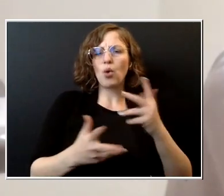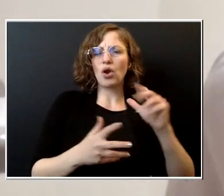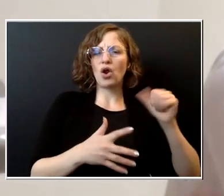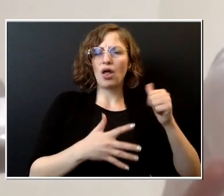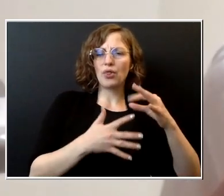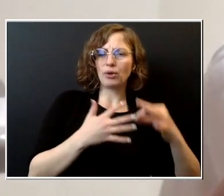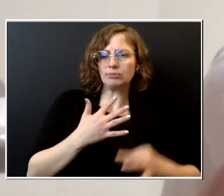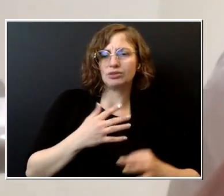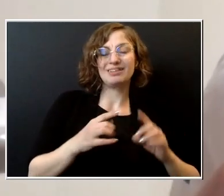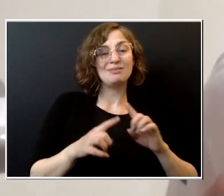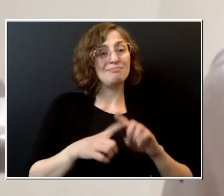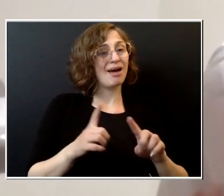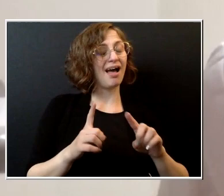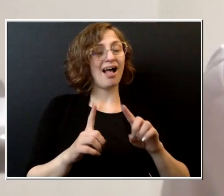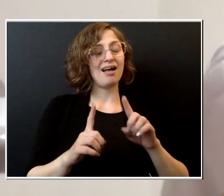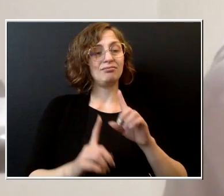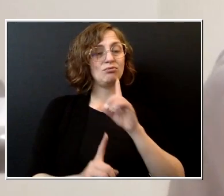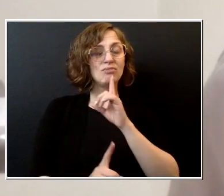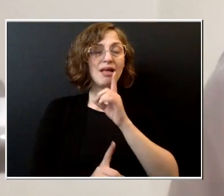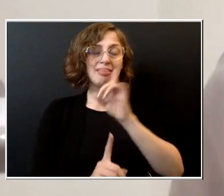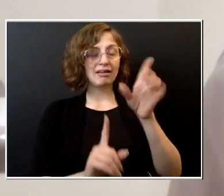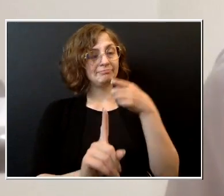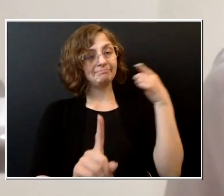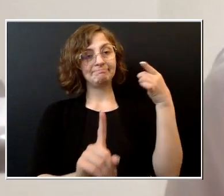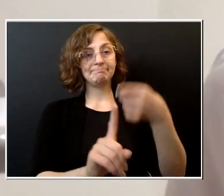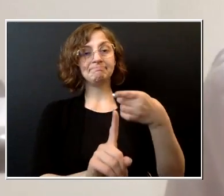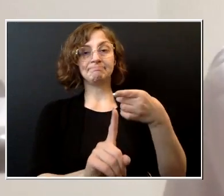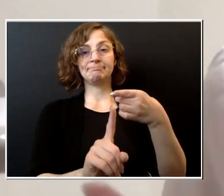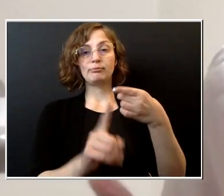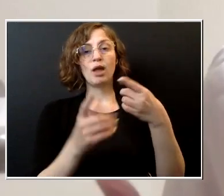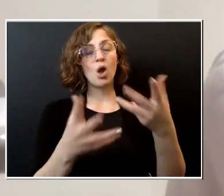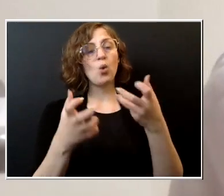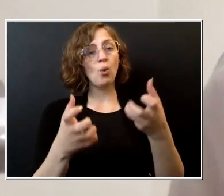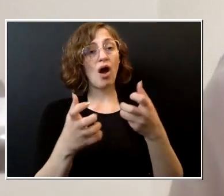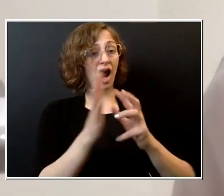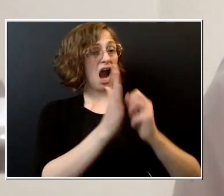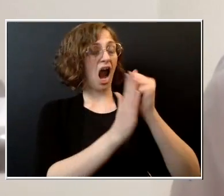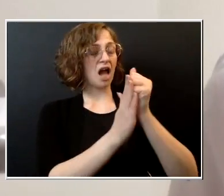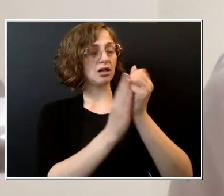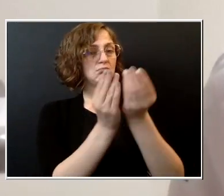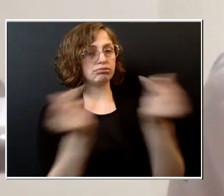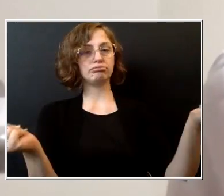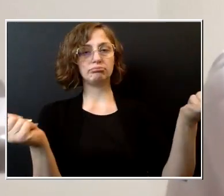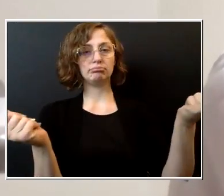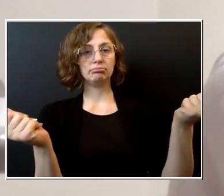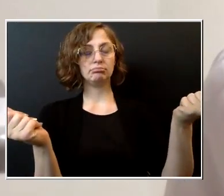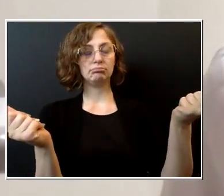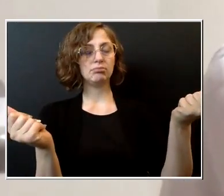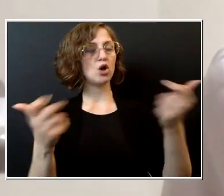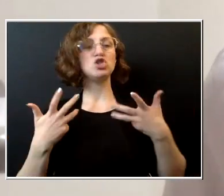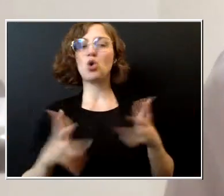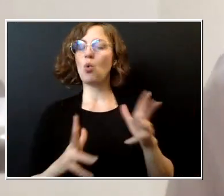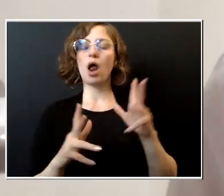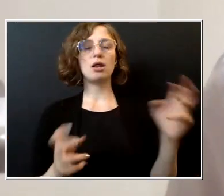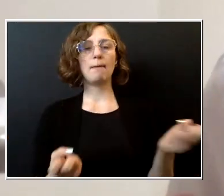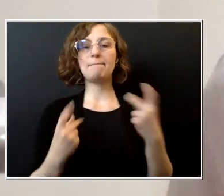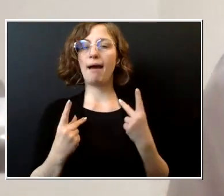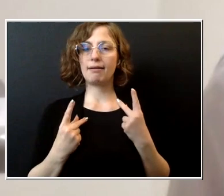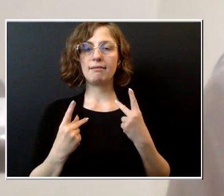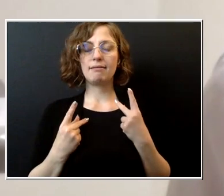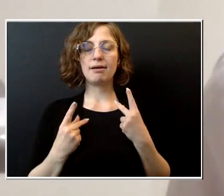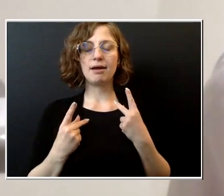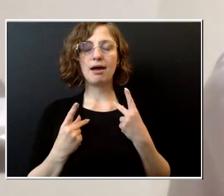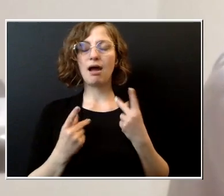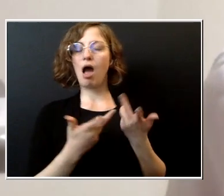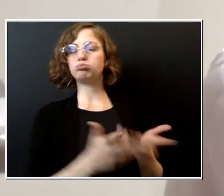is that they want to cure their cancer and they want it to go away and never come back. And we can talk